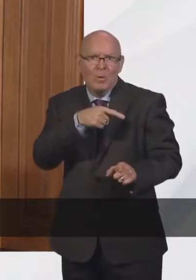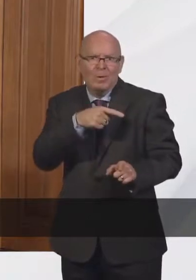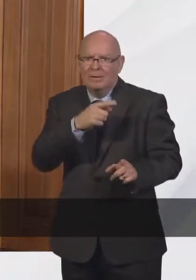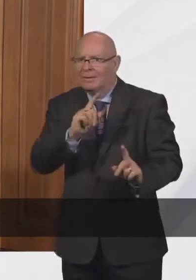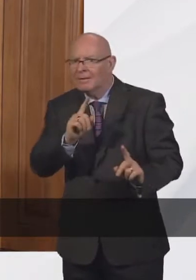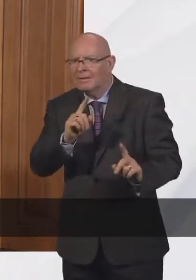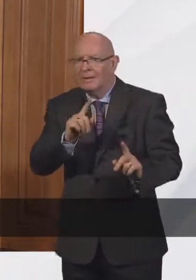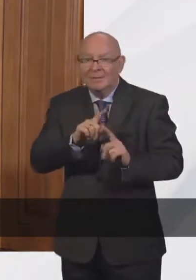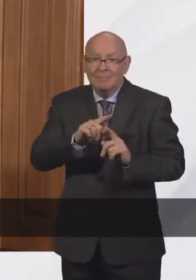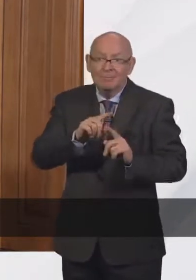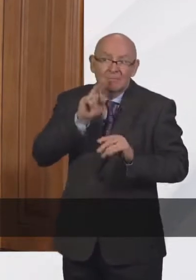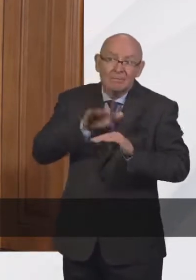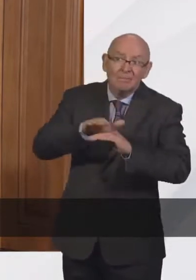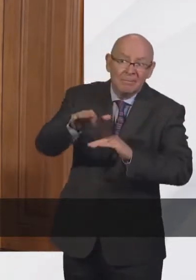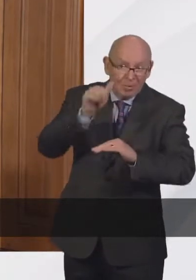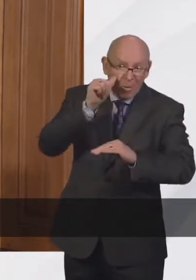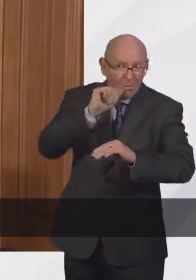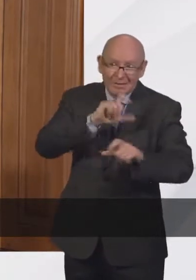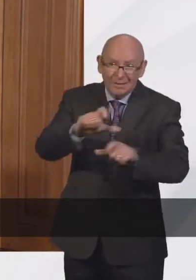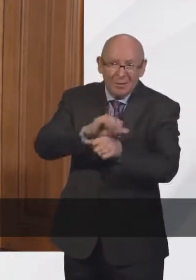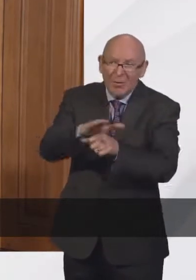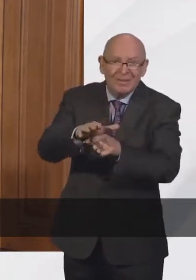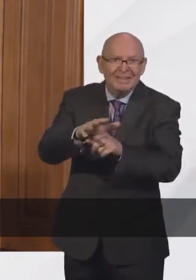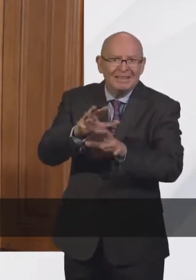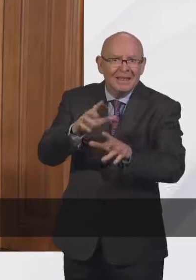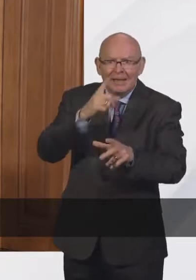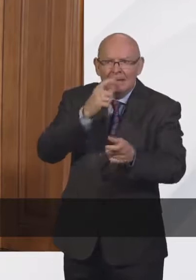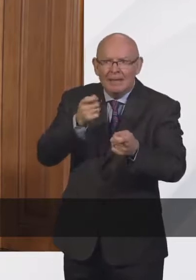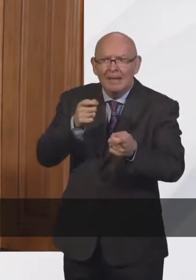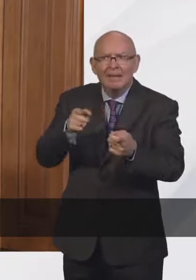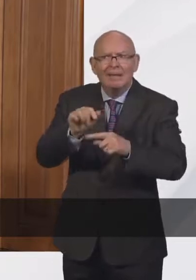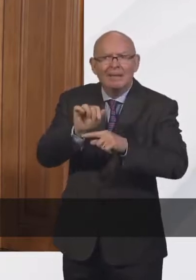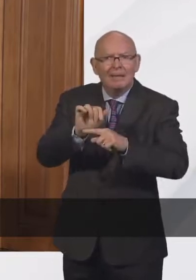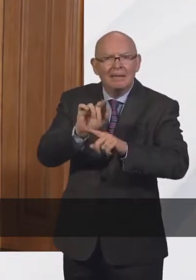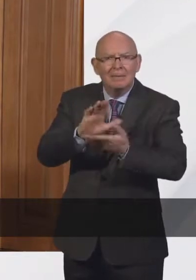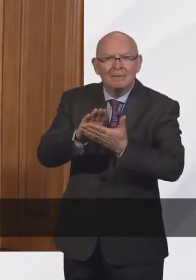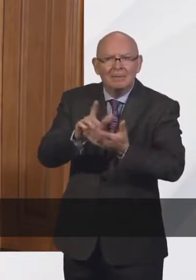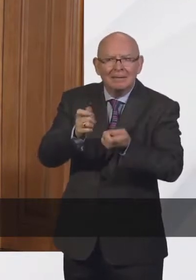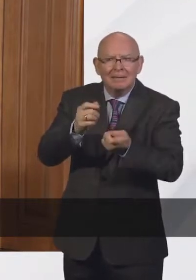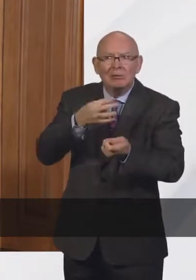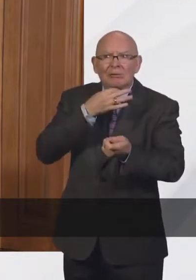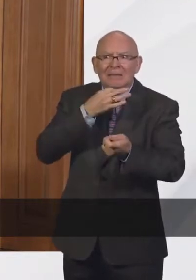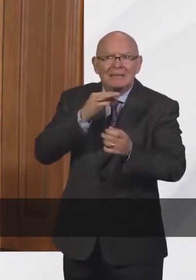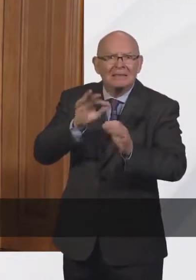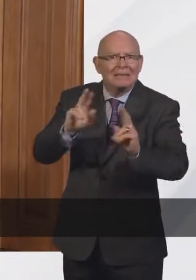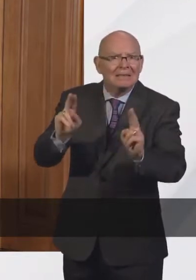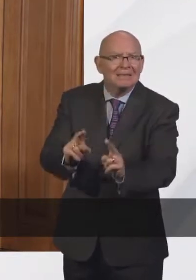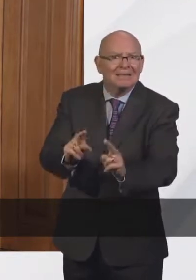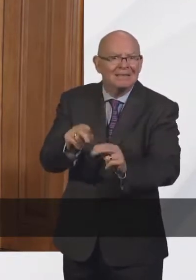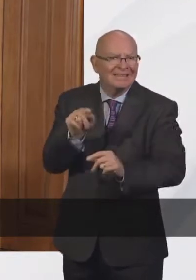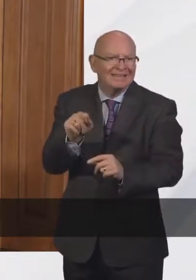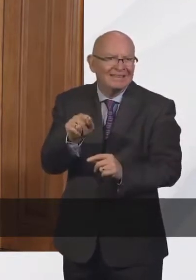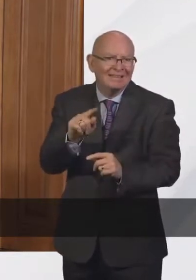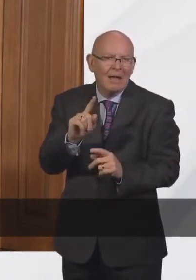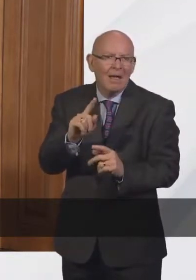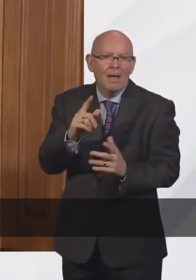it's just worth situating the decisions that have been taken in terms of the multi-layered defence that all of us have to be part of to